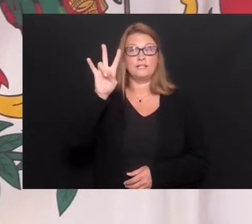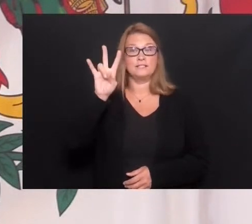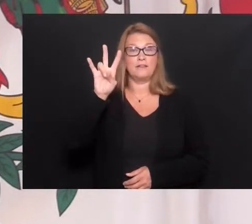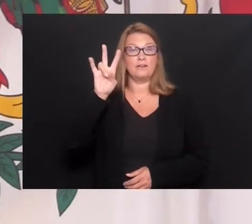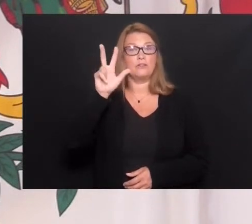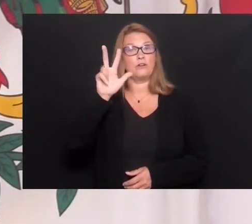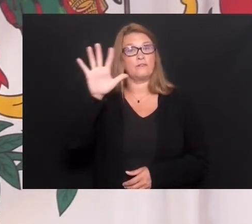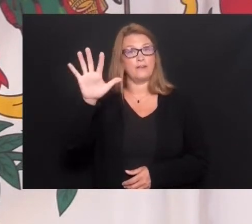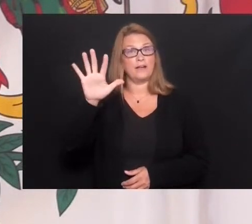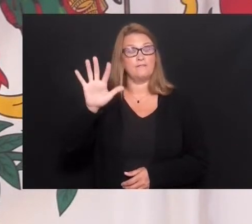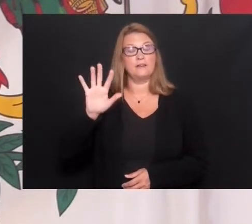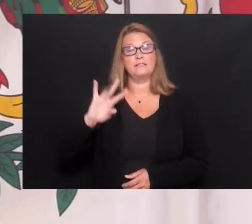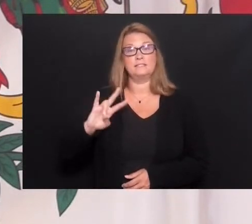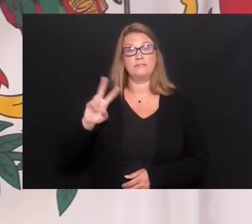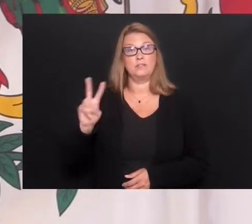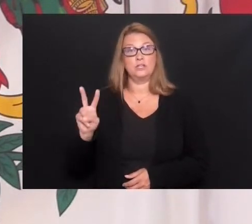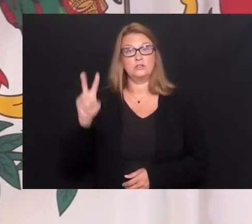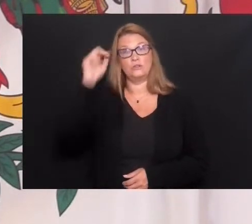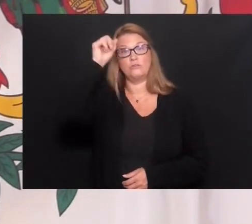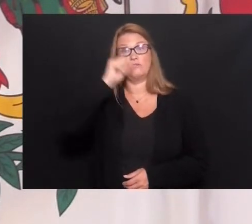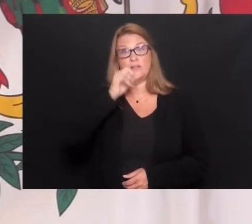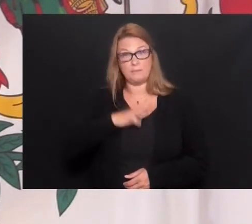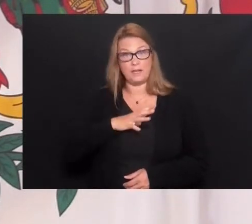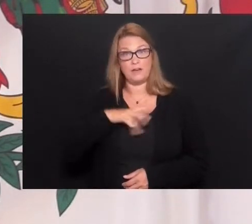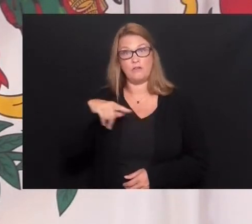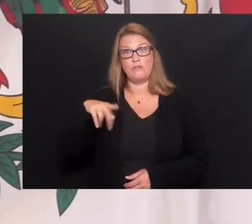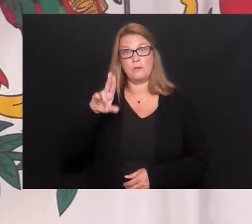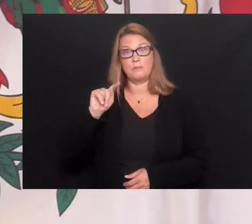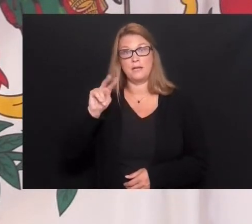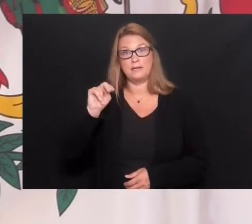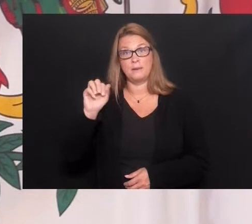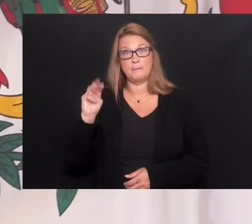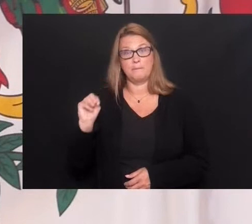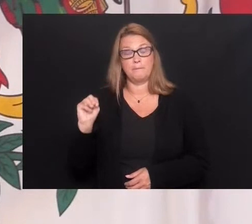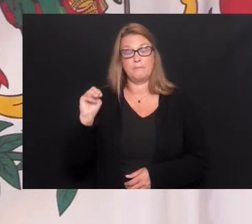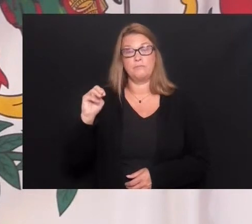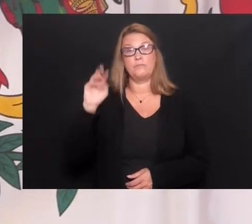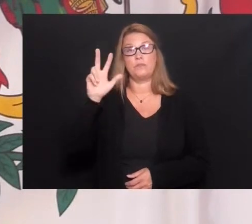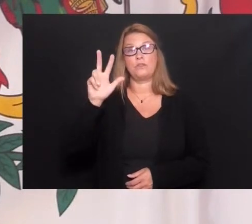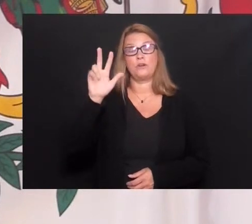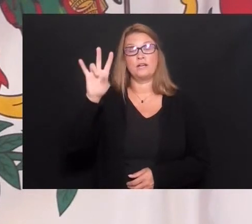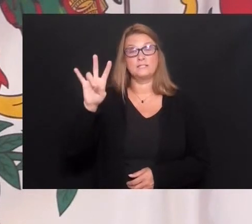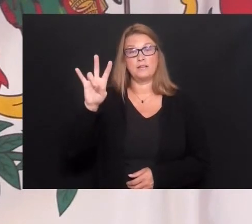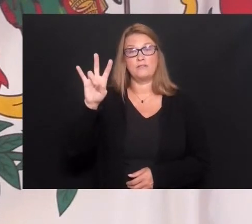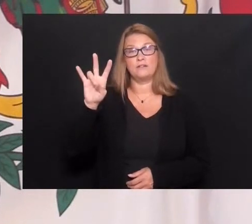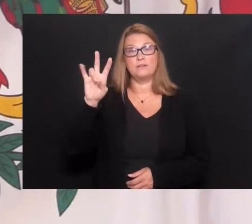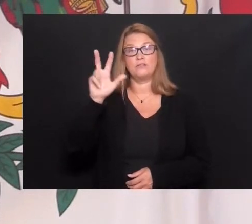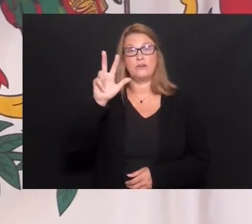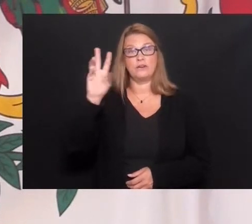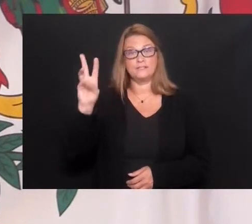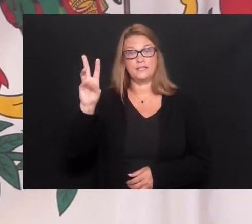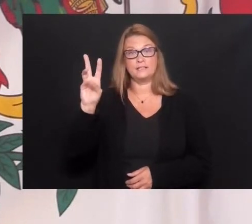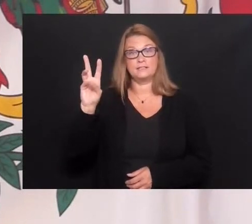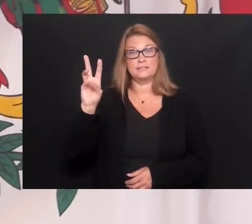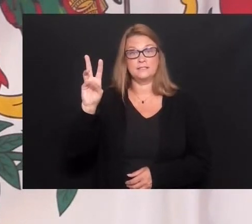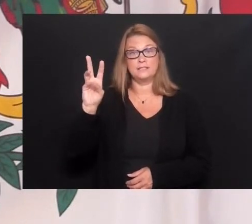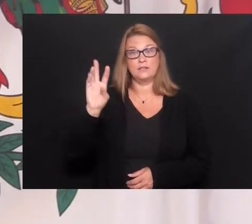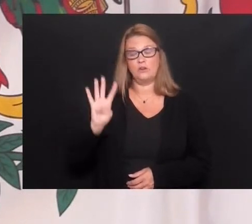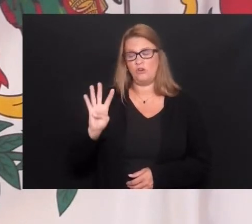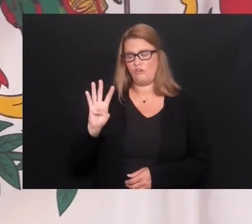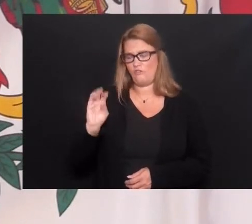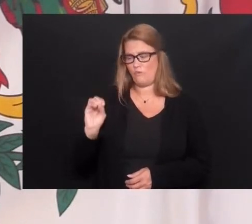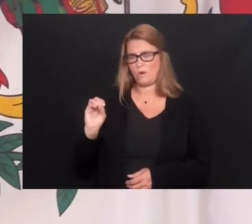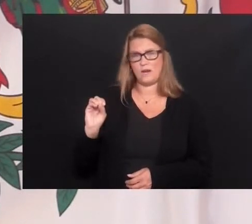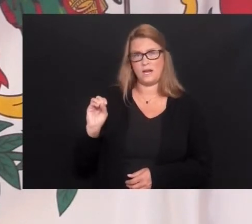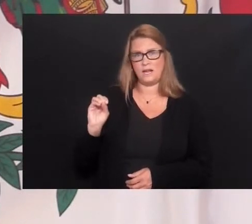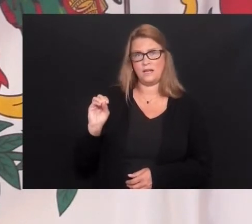3,735th death, a 72-year-old female from Putnam County. The 3,736th death, a